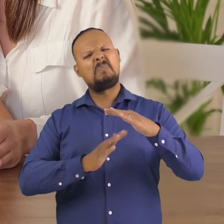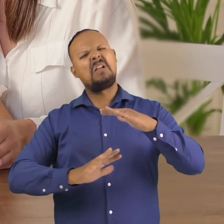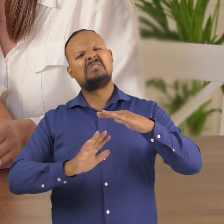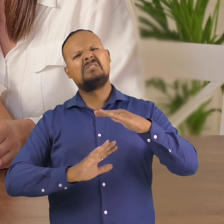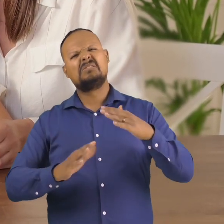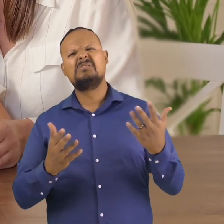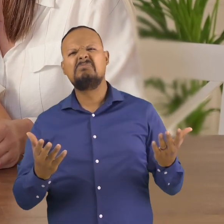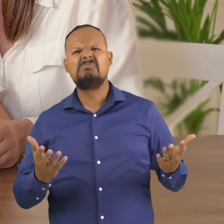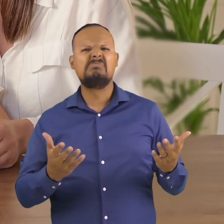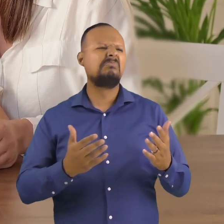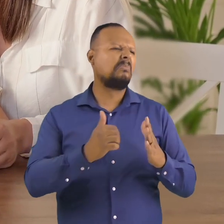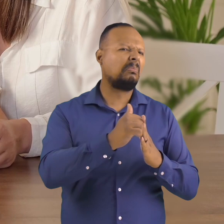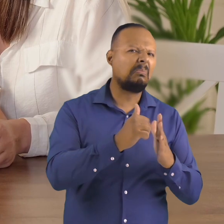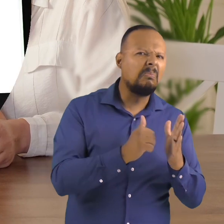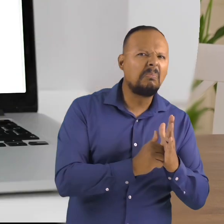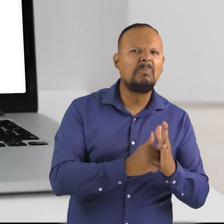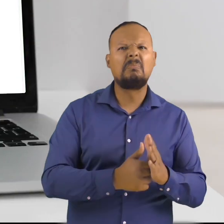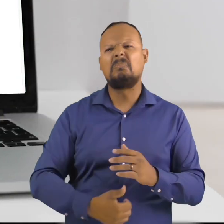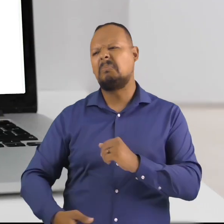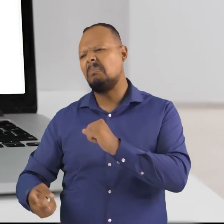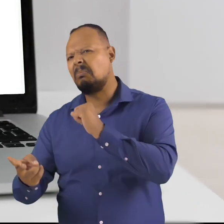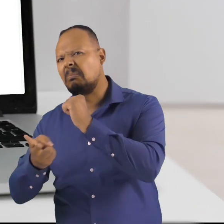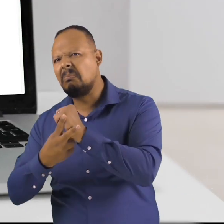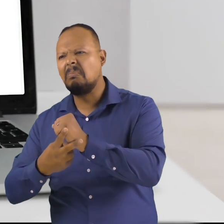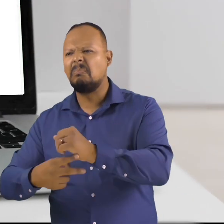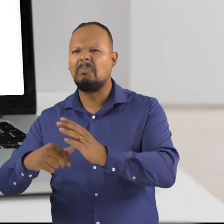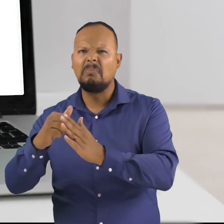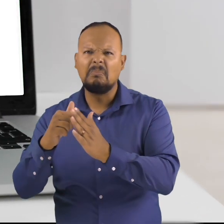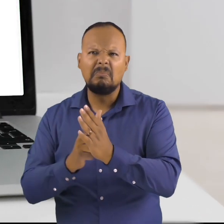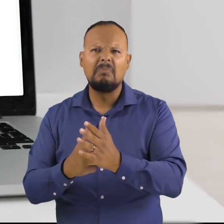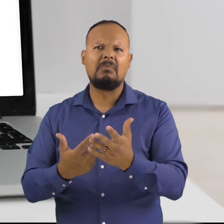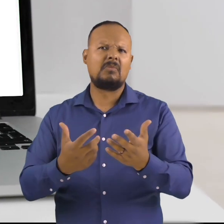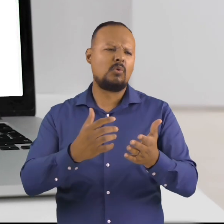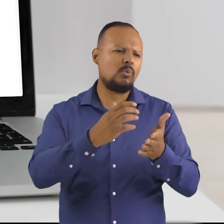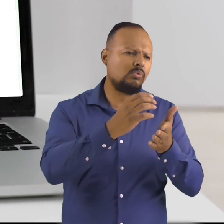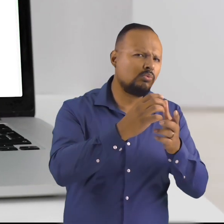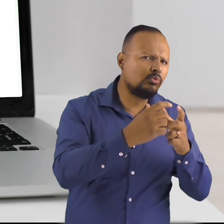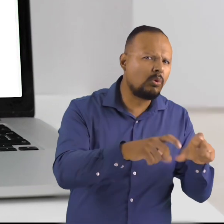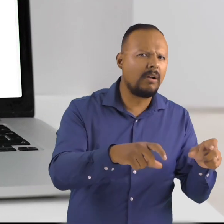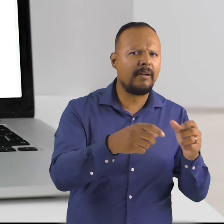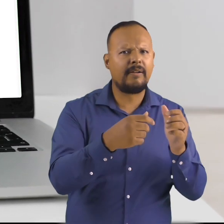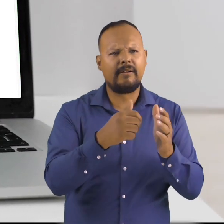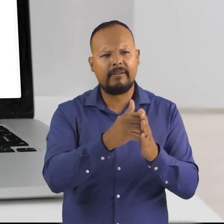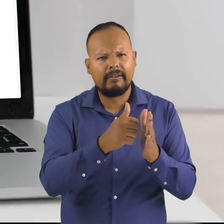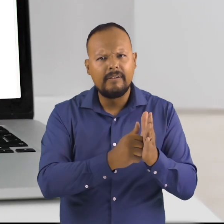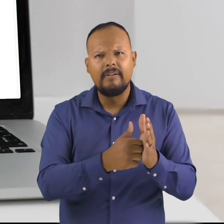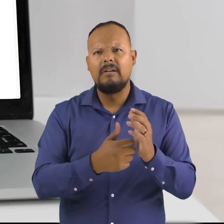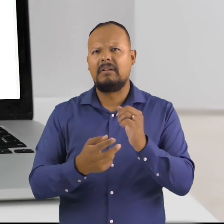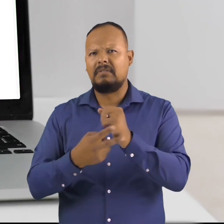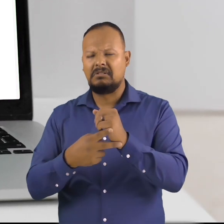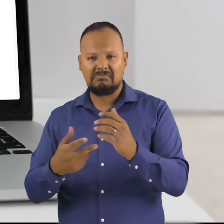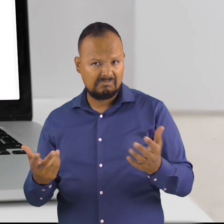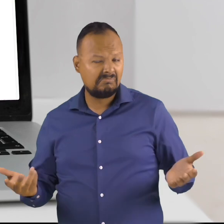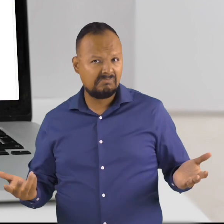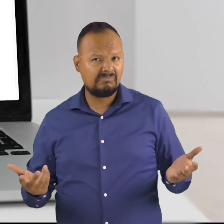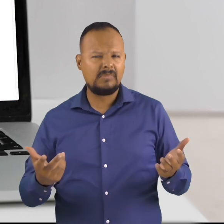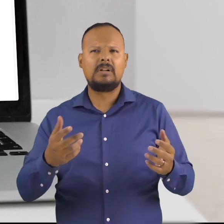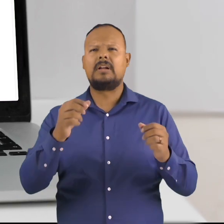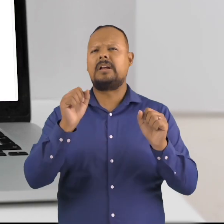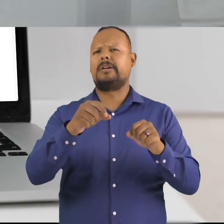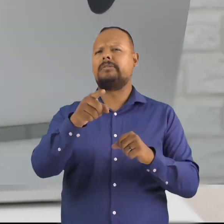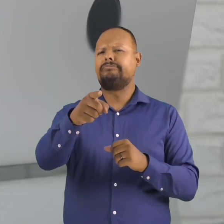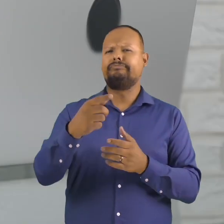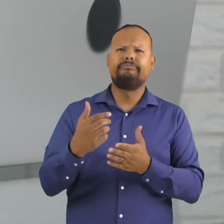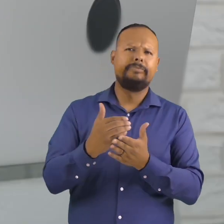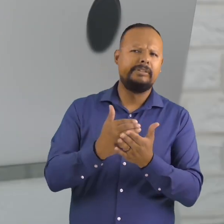checking and savings accounts, you can head to our website, learnbright.org, to download this lesson plan.